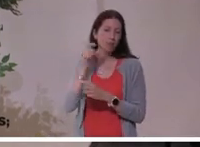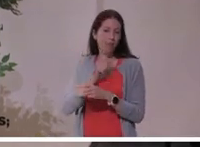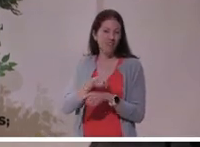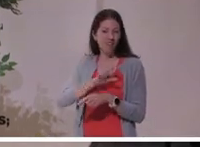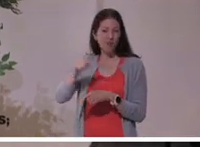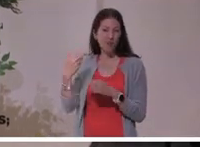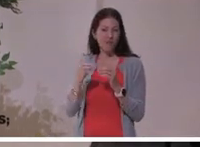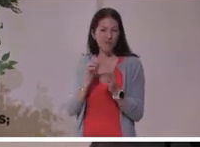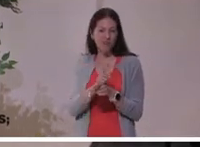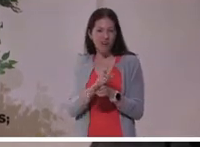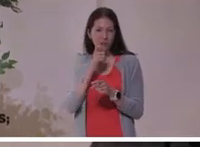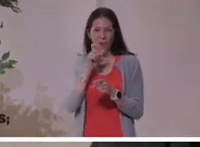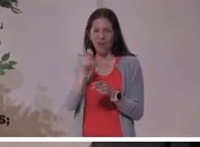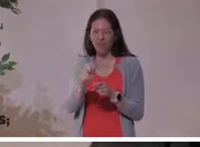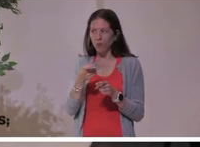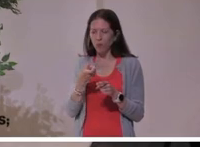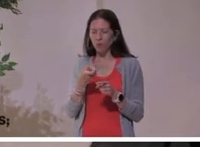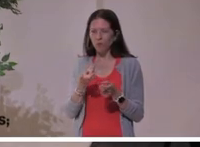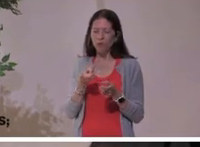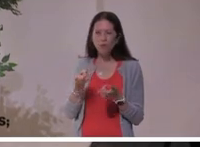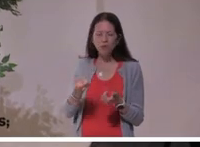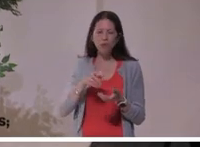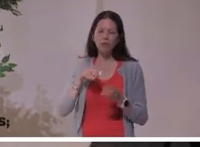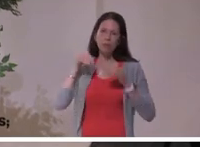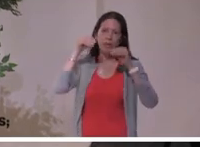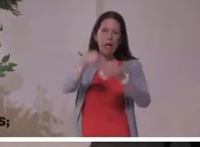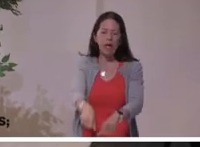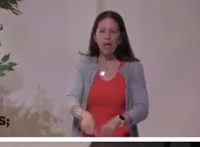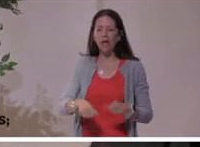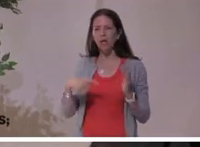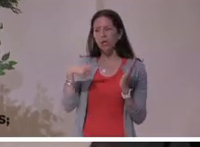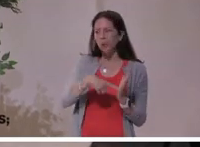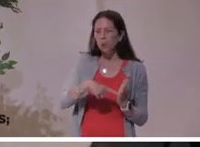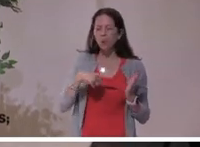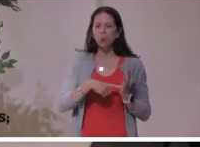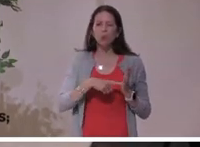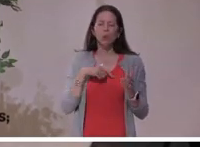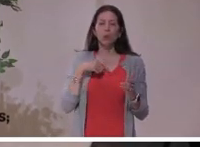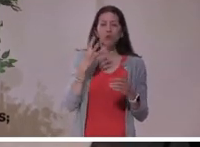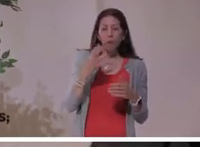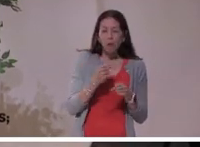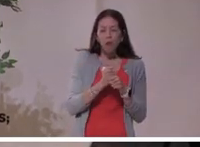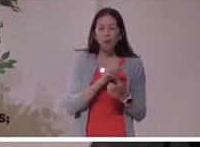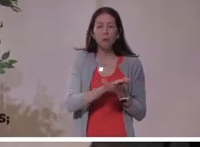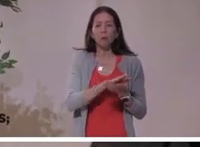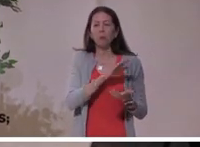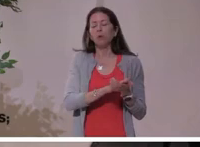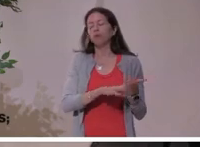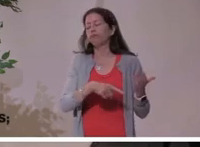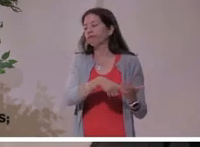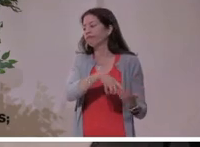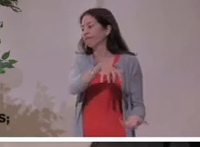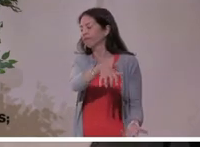you know, you don't have to put yourself in debt to be able to do something that you love to do. You know, like, you have a platform